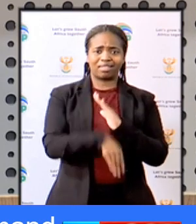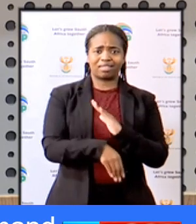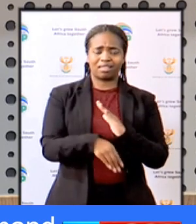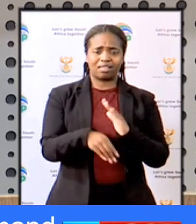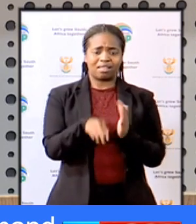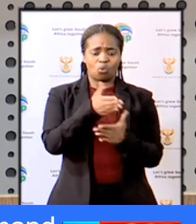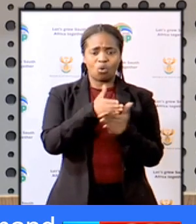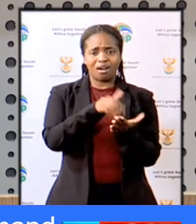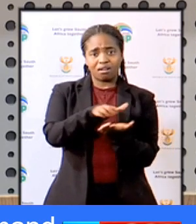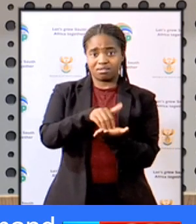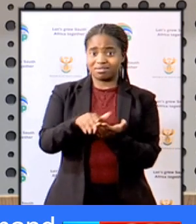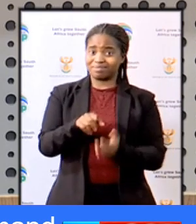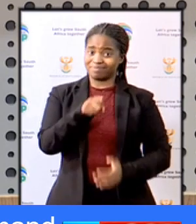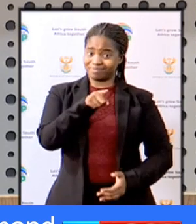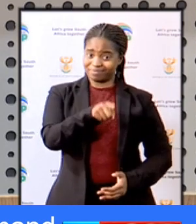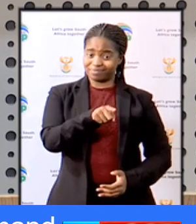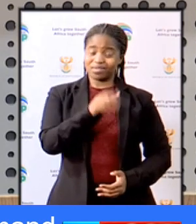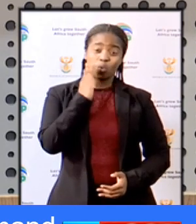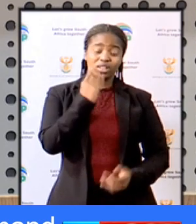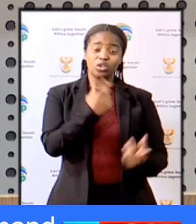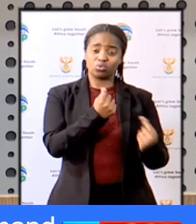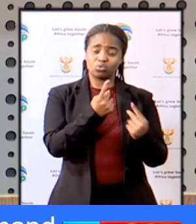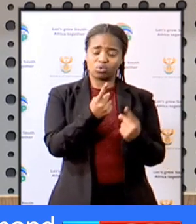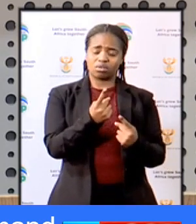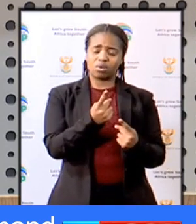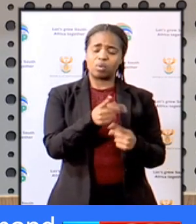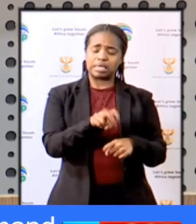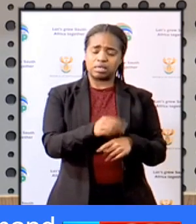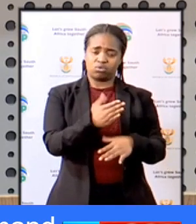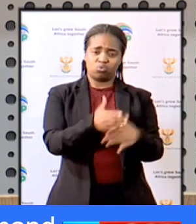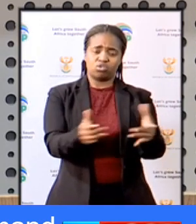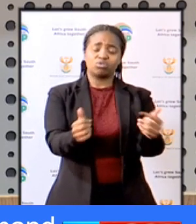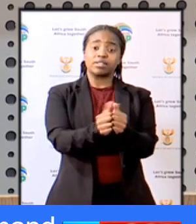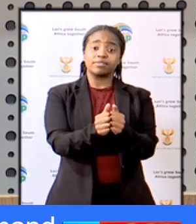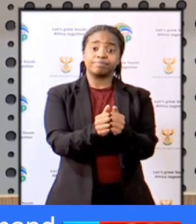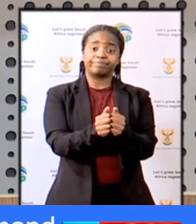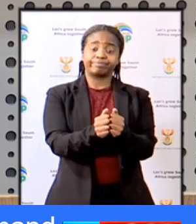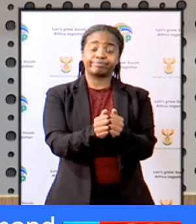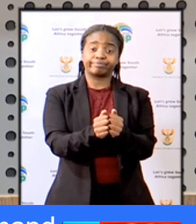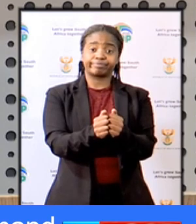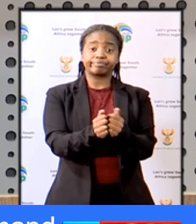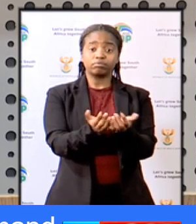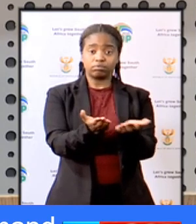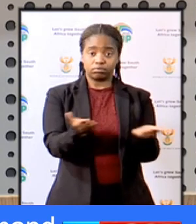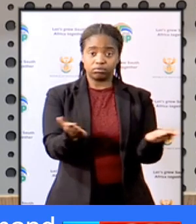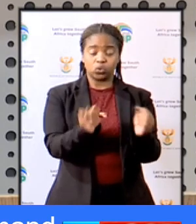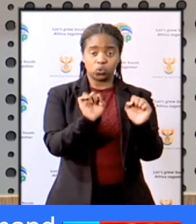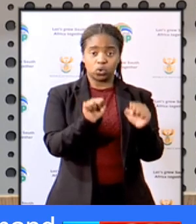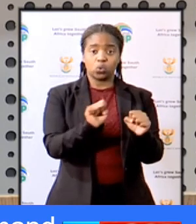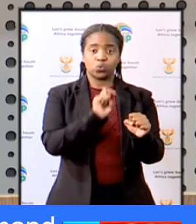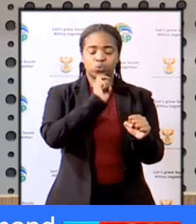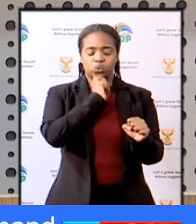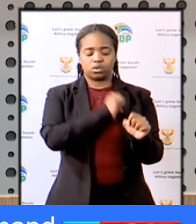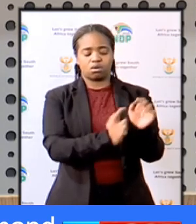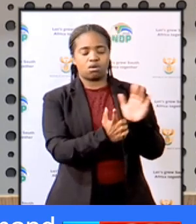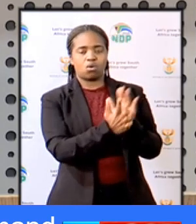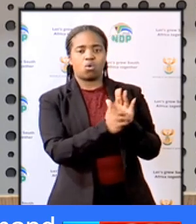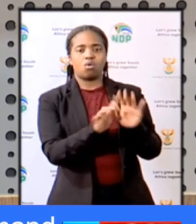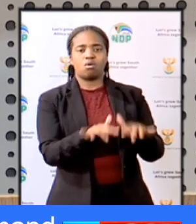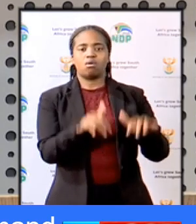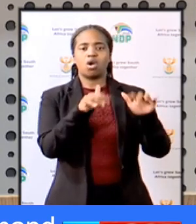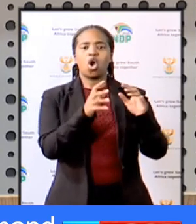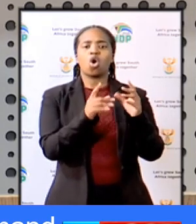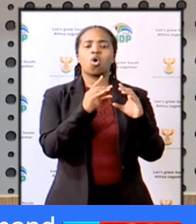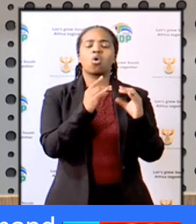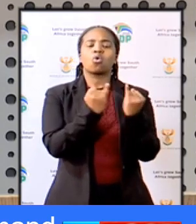In those circumstances, we really need to pull together. And so we are using our legislation, the